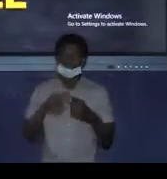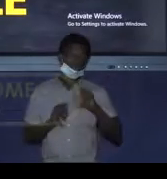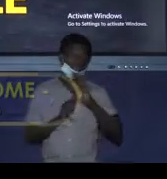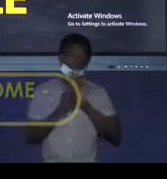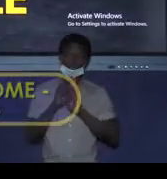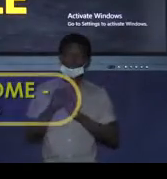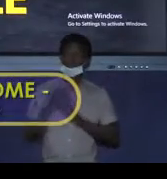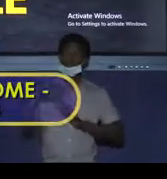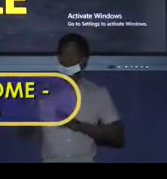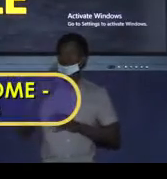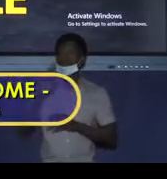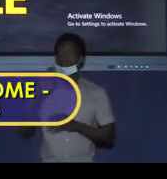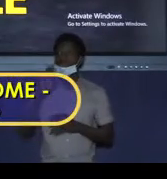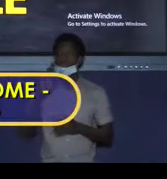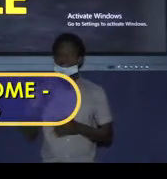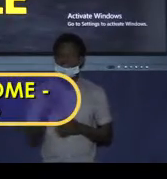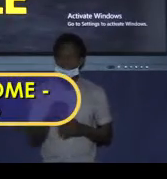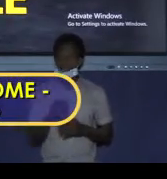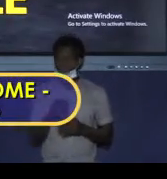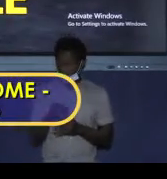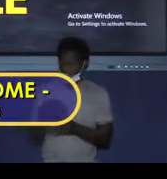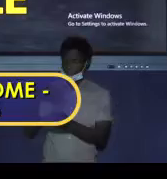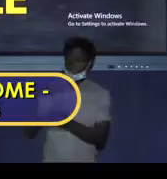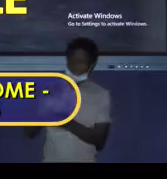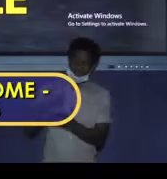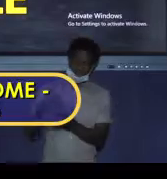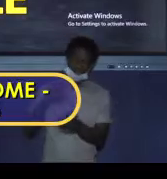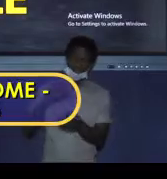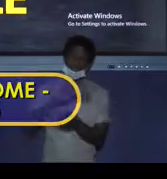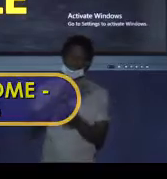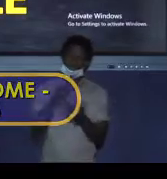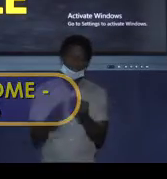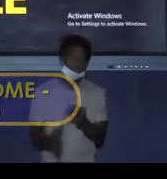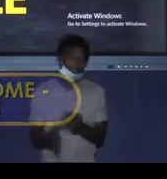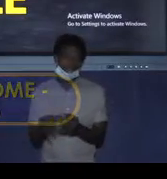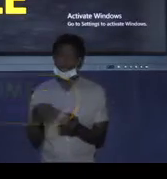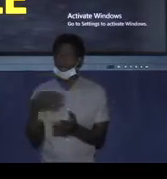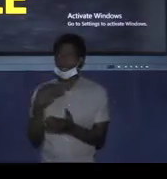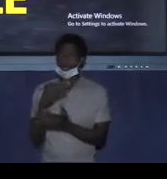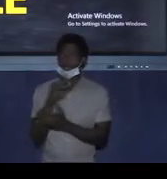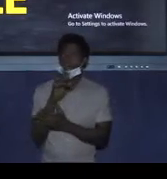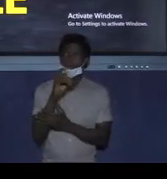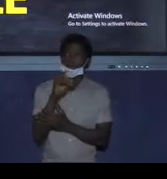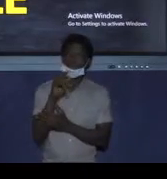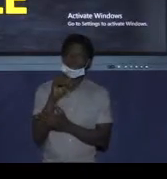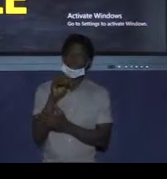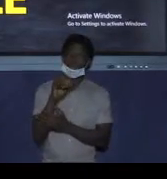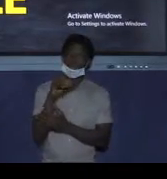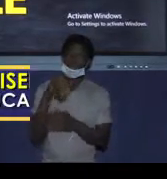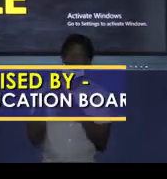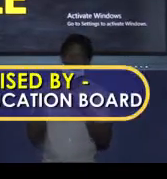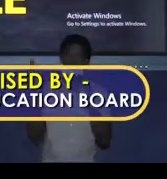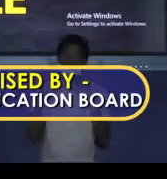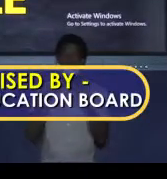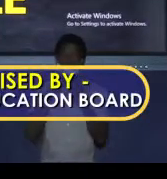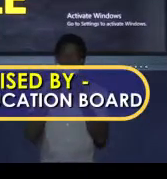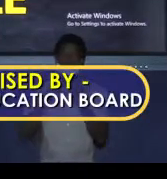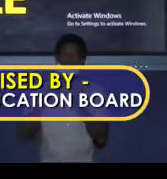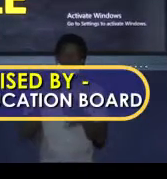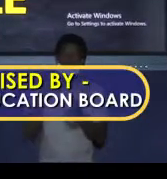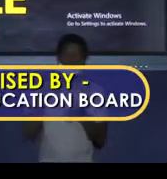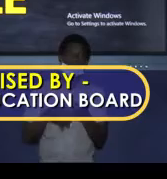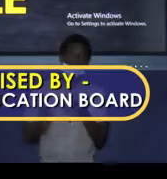used to measure humidity. That's the amount of moisture in the air. Now, talking about these different types